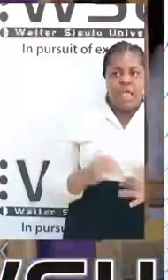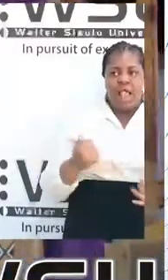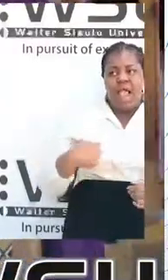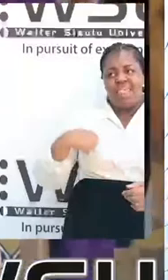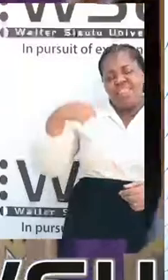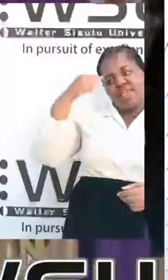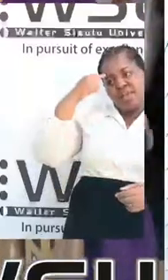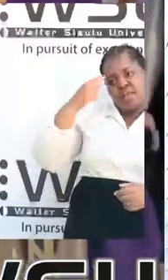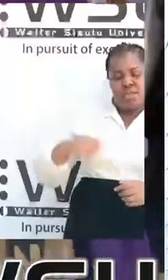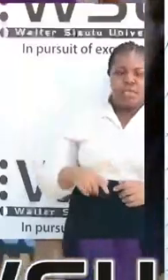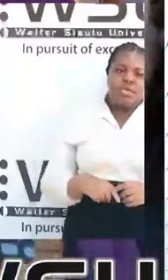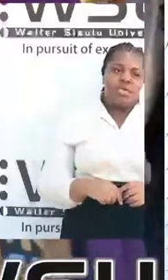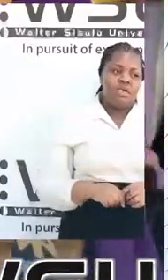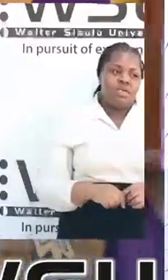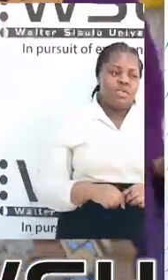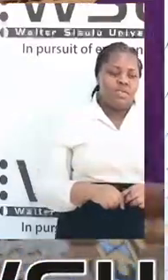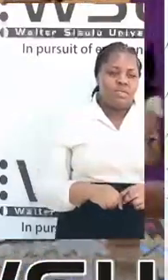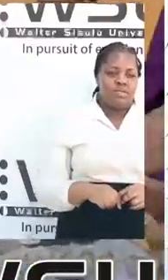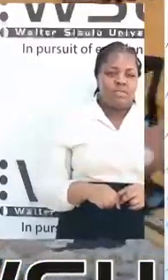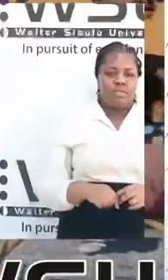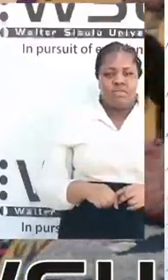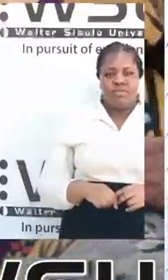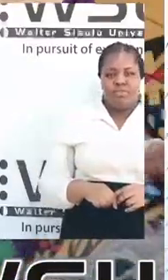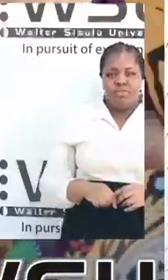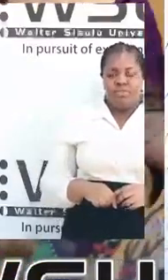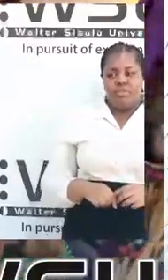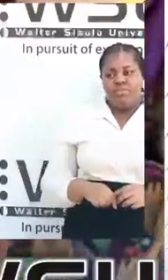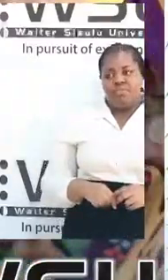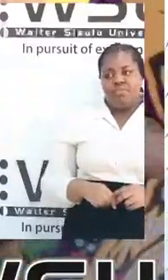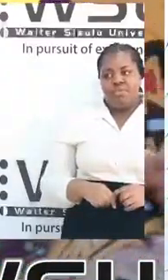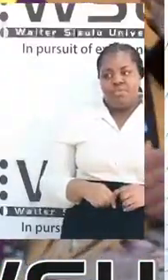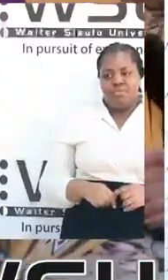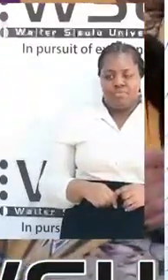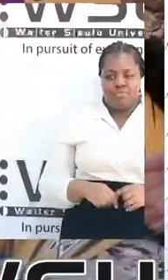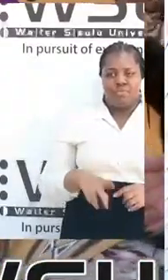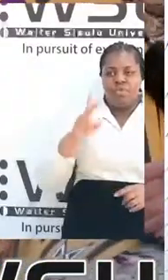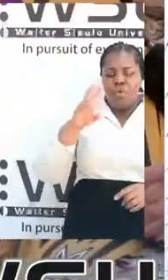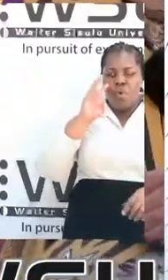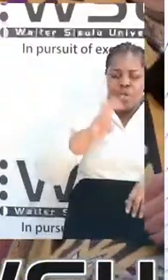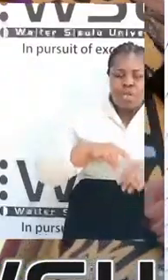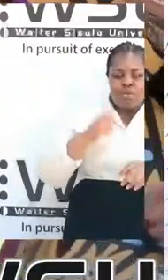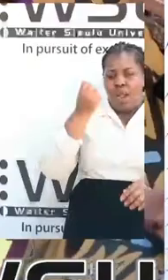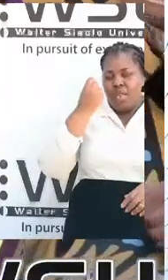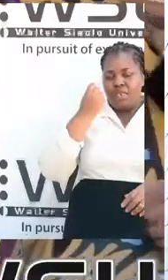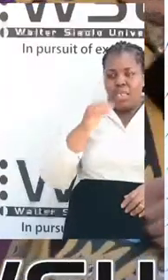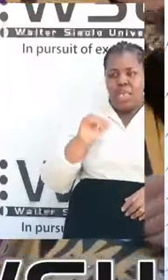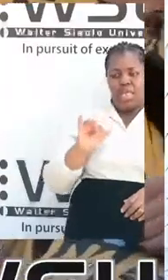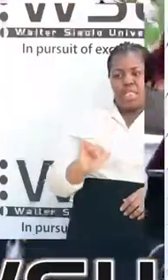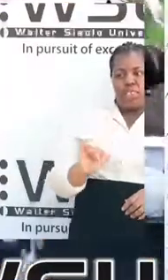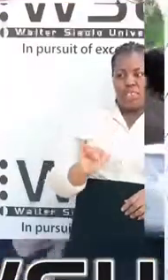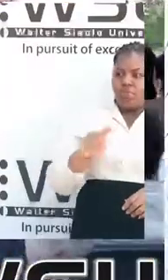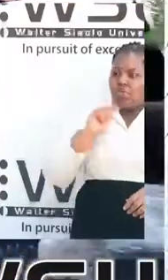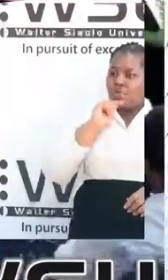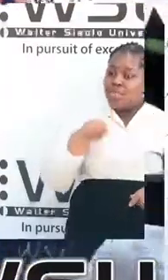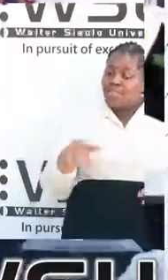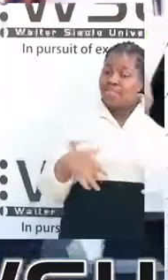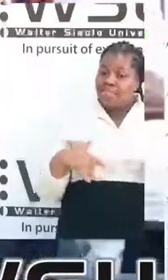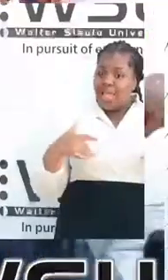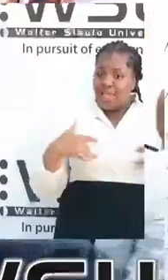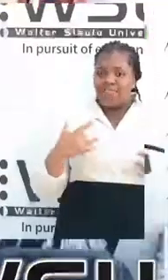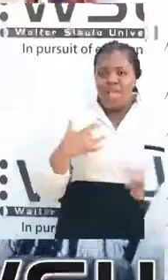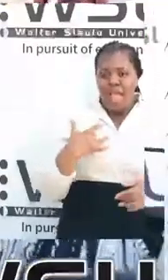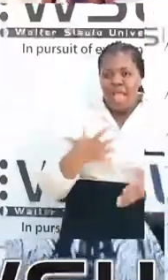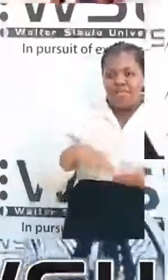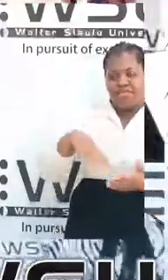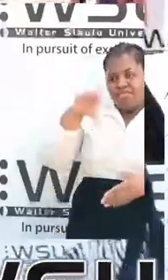think you should understand, colleagues and our guests, that in this life, I